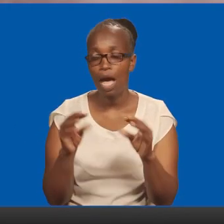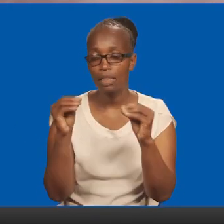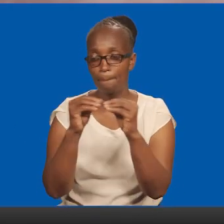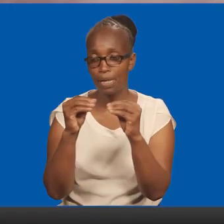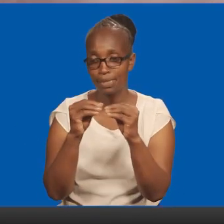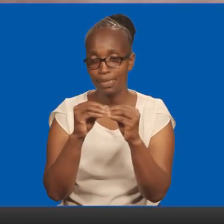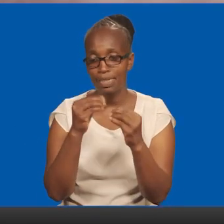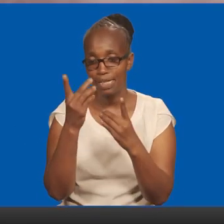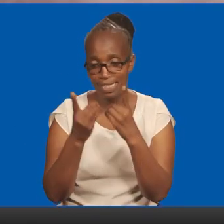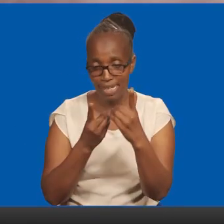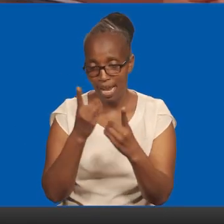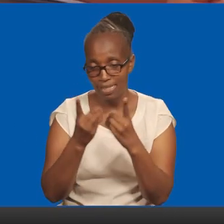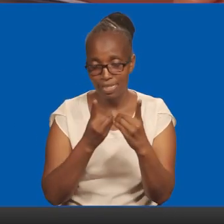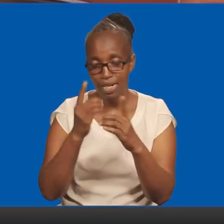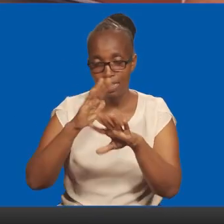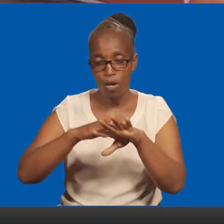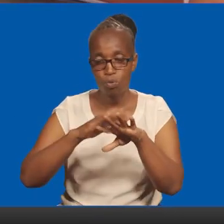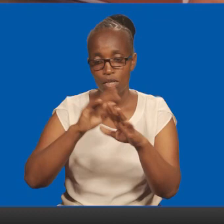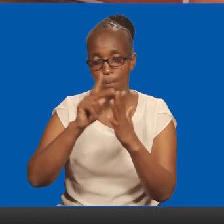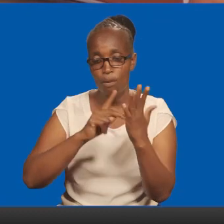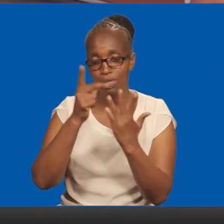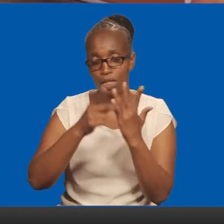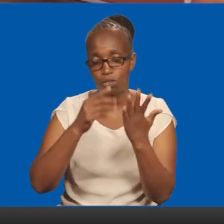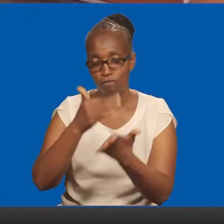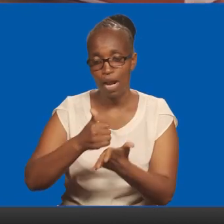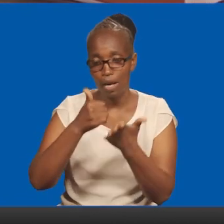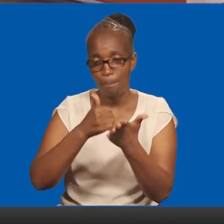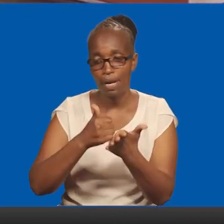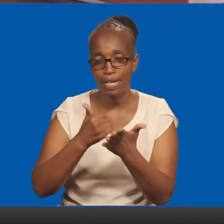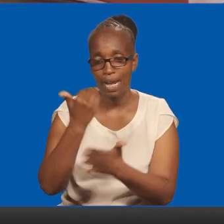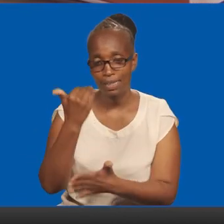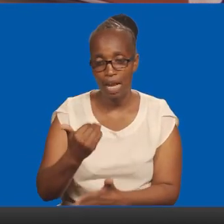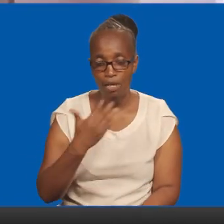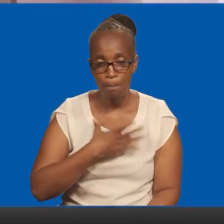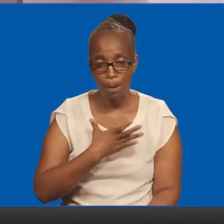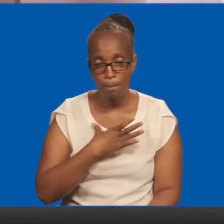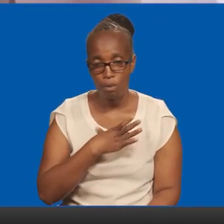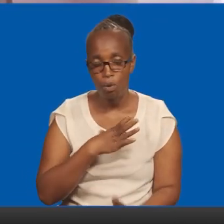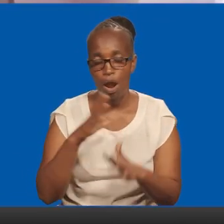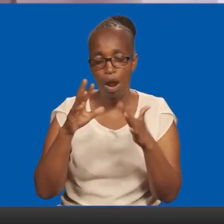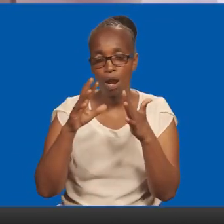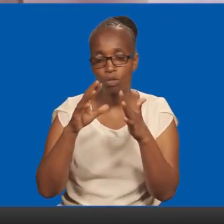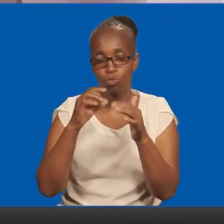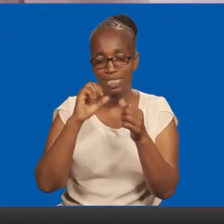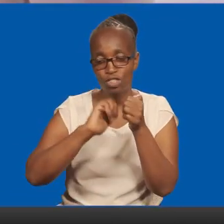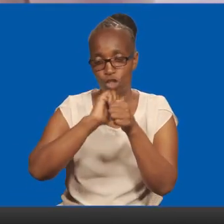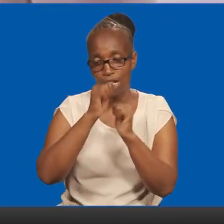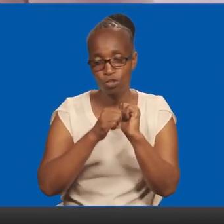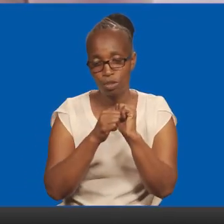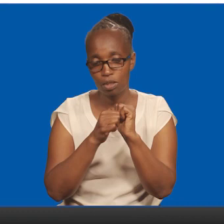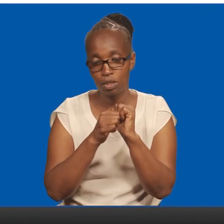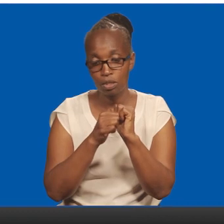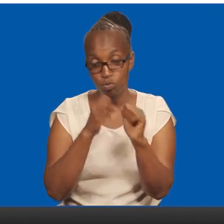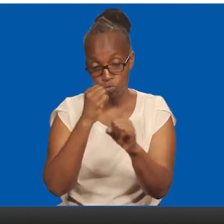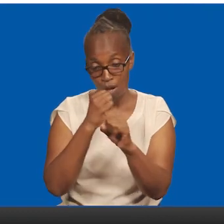bora ya kuwasaidia wakulima wadogo wadogo kutimiza lengo la kukabiliana na mabadiliko ya tabianchi, ikiwemo kuwaelimisha wakulima mbinu bora za